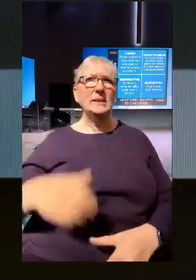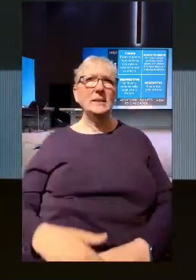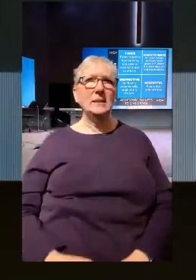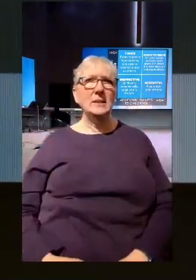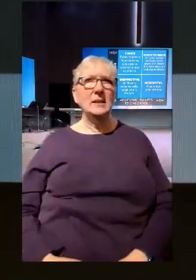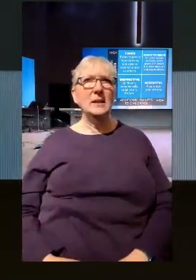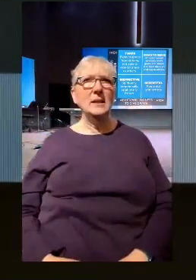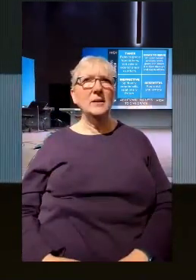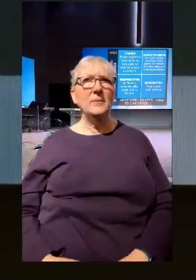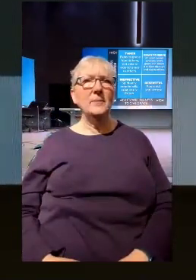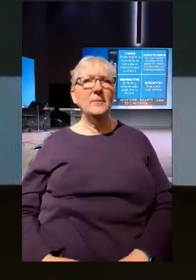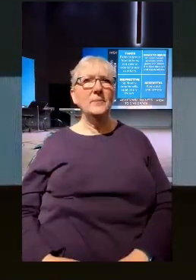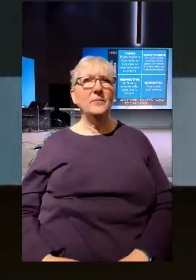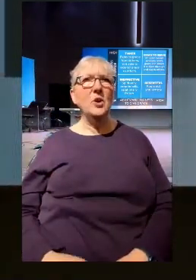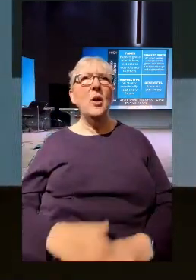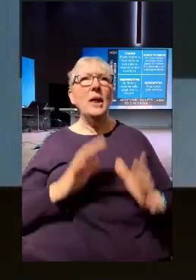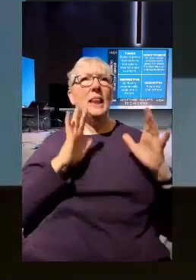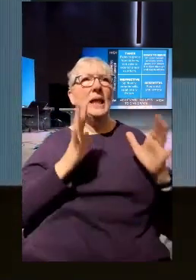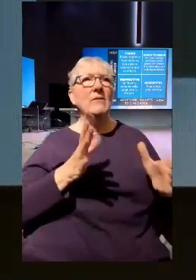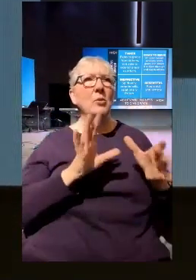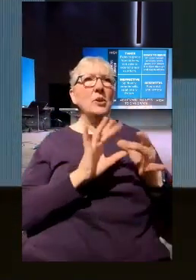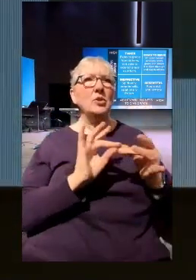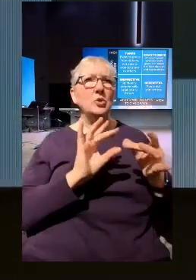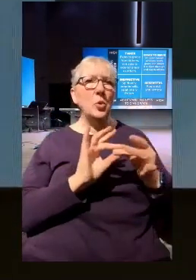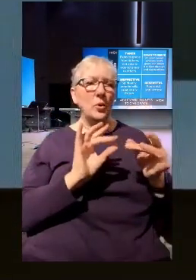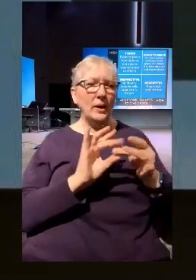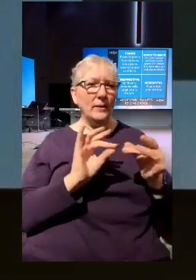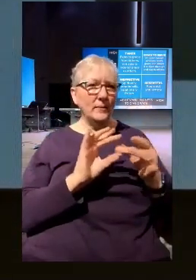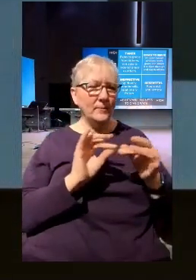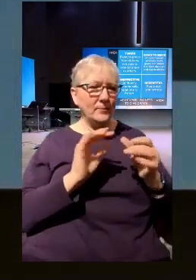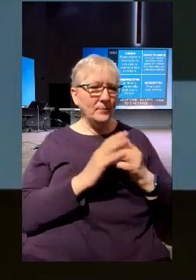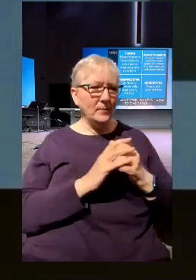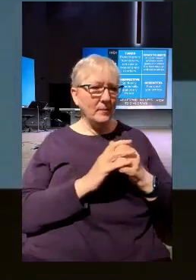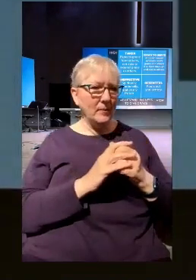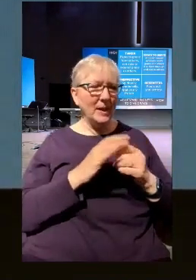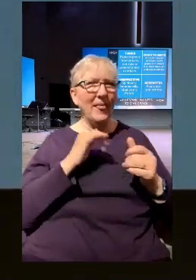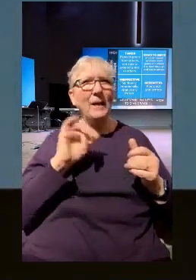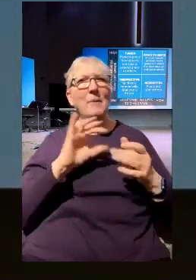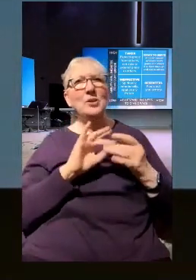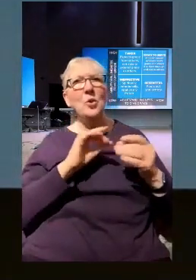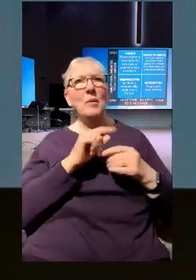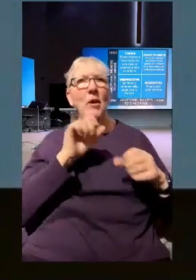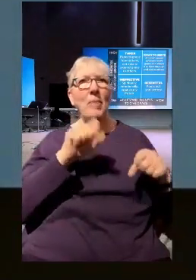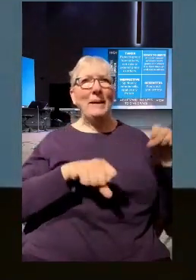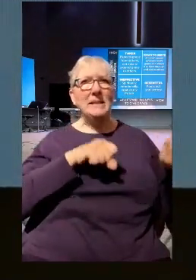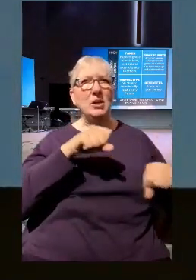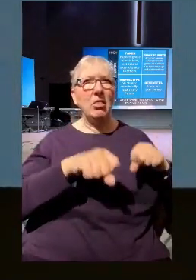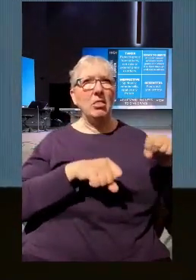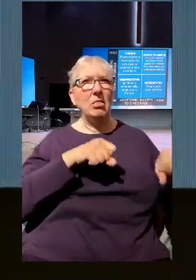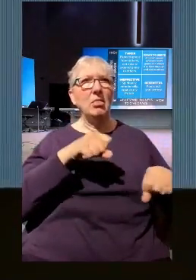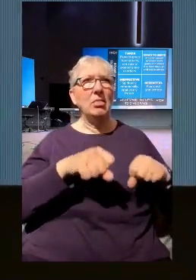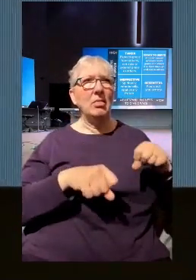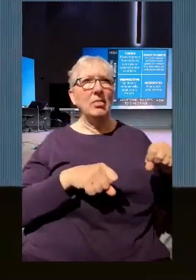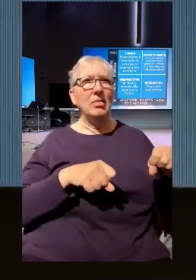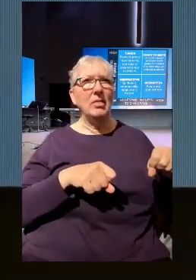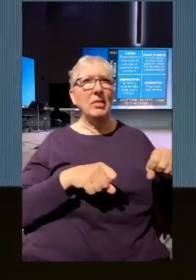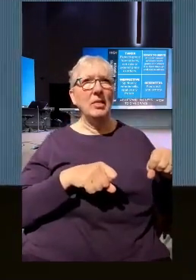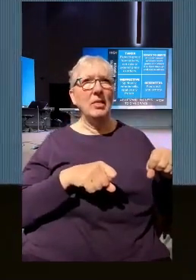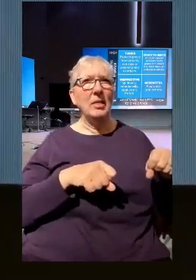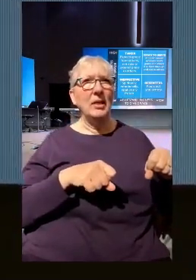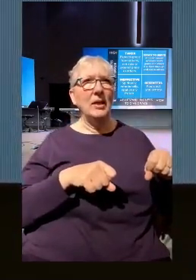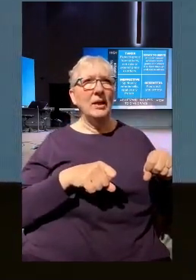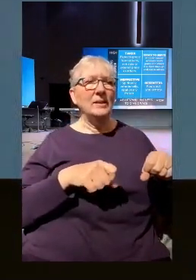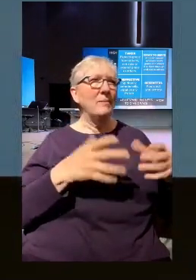So I'm going to leave you with this story. It's sort of insignificant, kind of like my story about the bike. This one also, funnily, involves a bike. There's like a bike theme